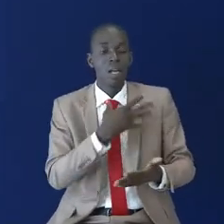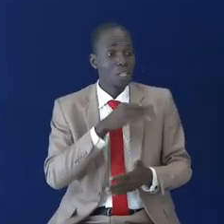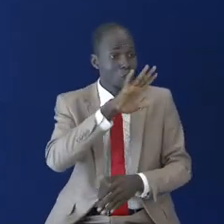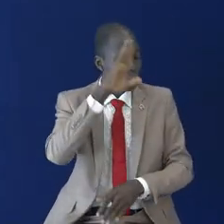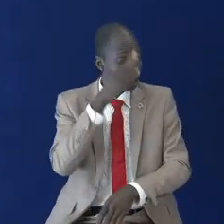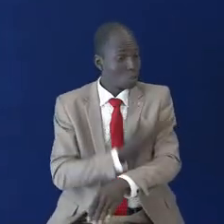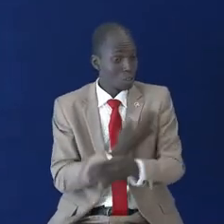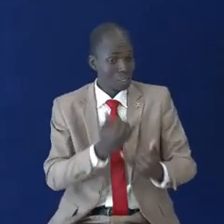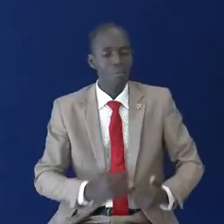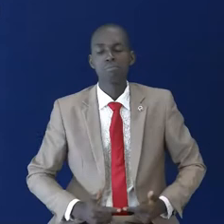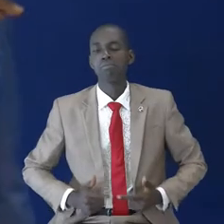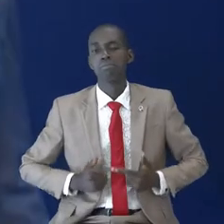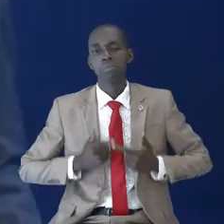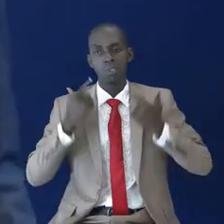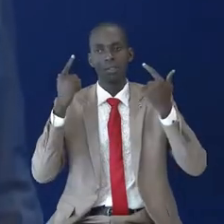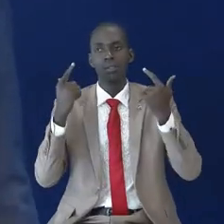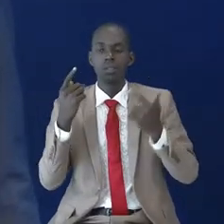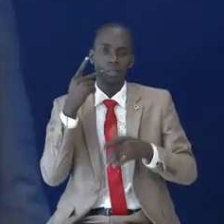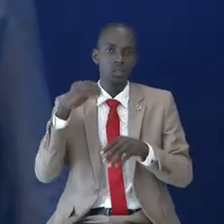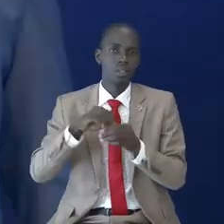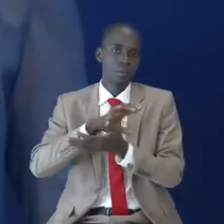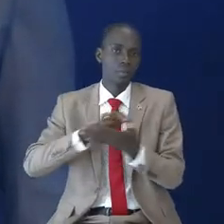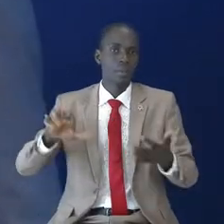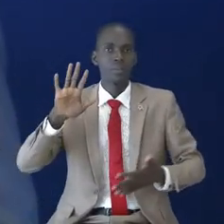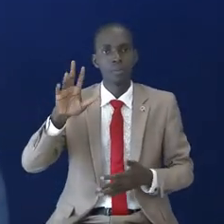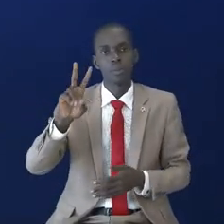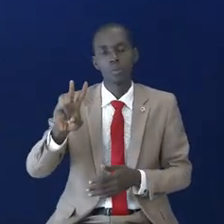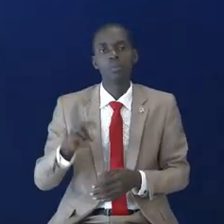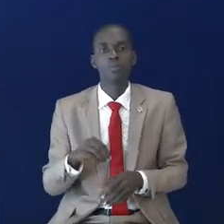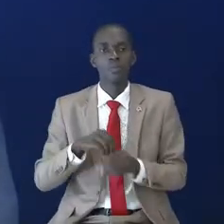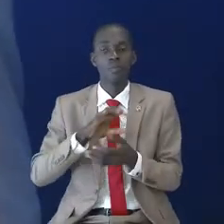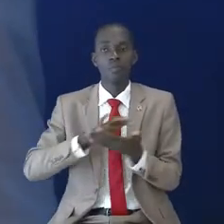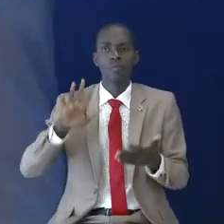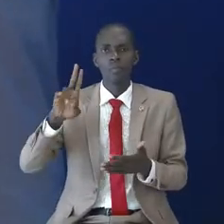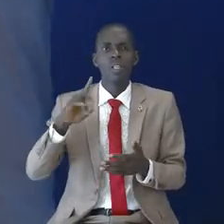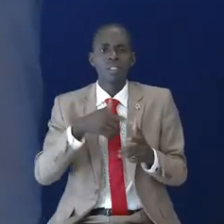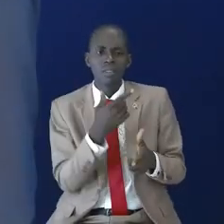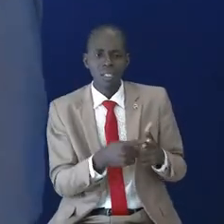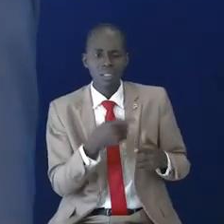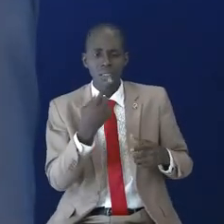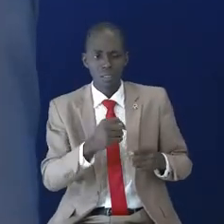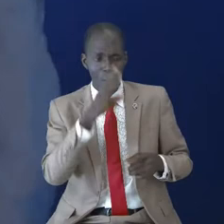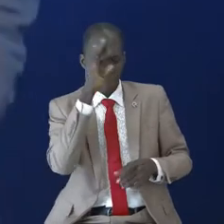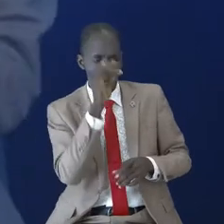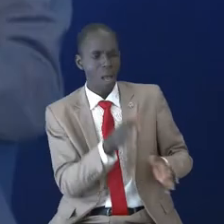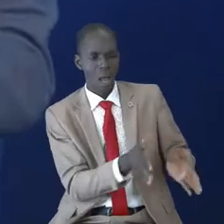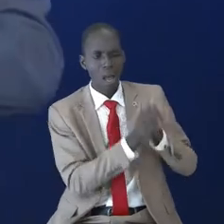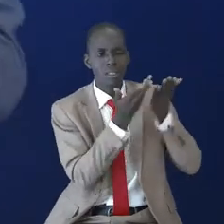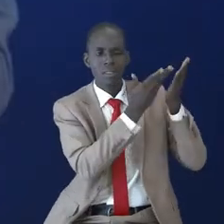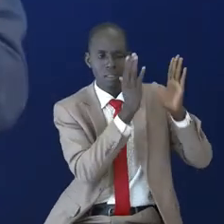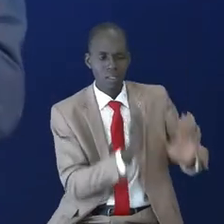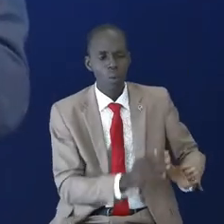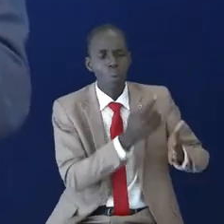now lives. Look at verse 52. In verse 52, then inquired he of them the